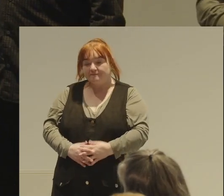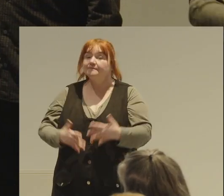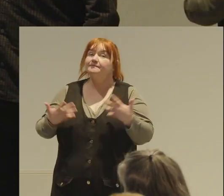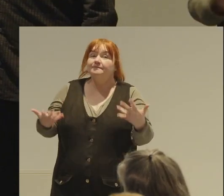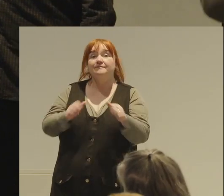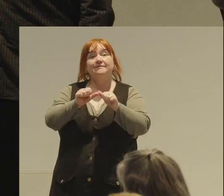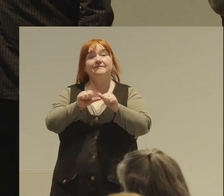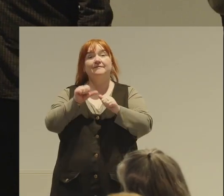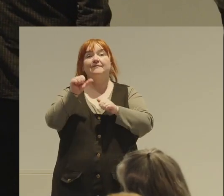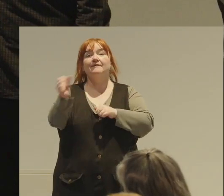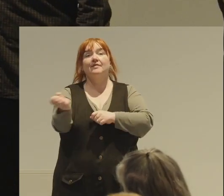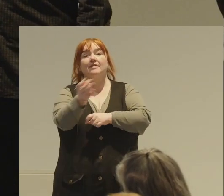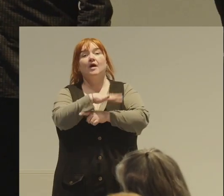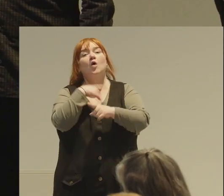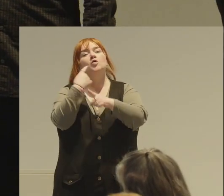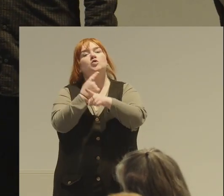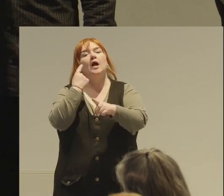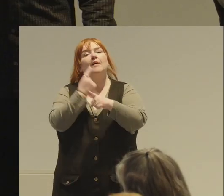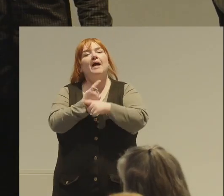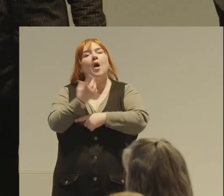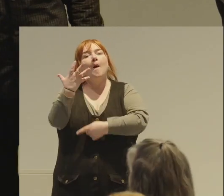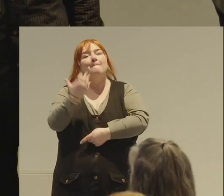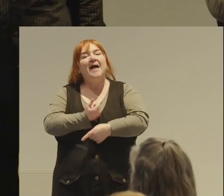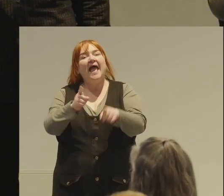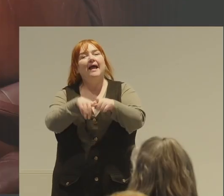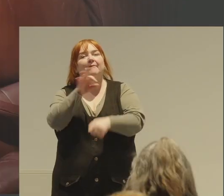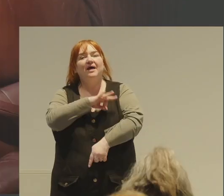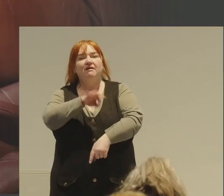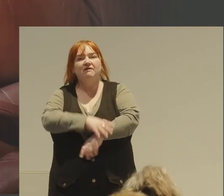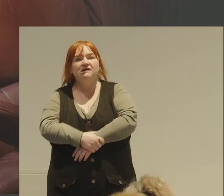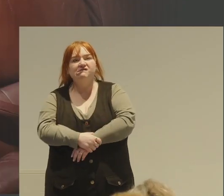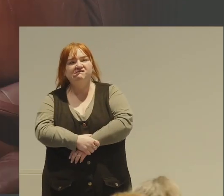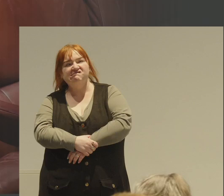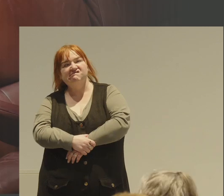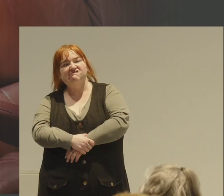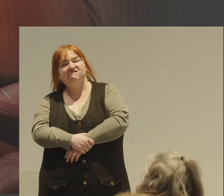next slide, pay and benefits. Oh gosh, here we go.